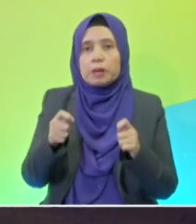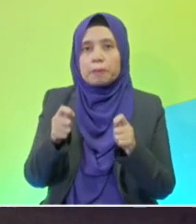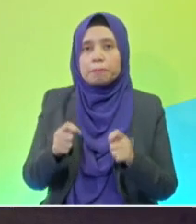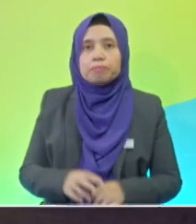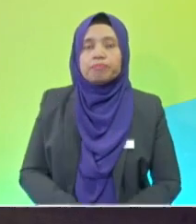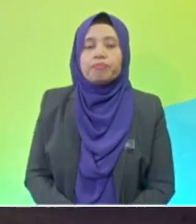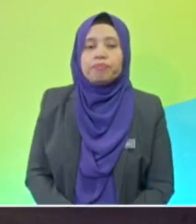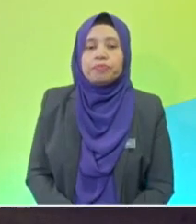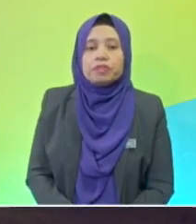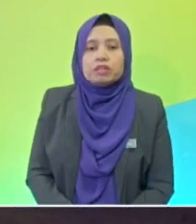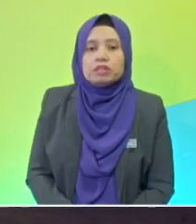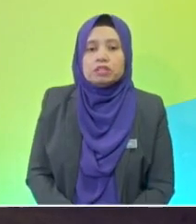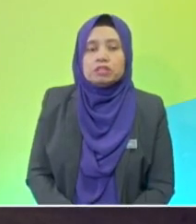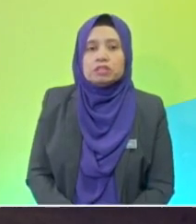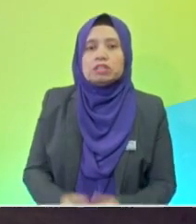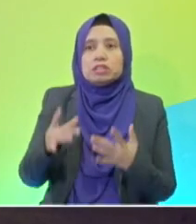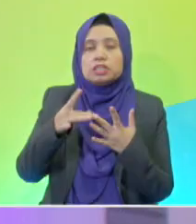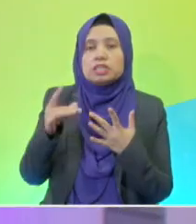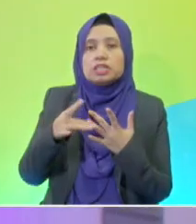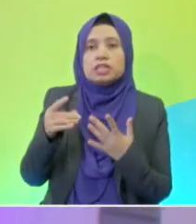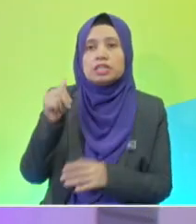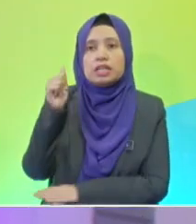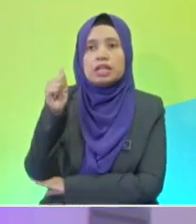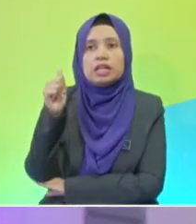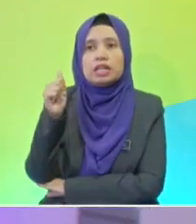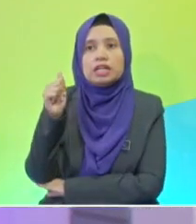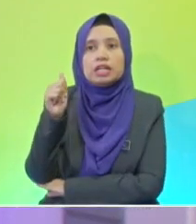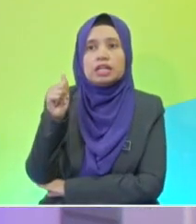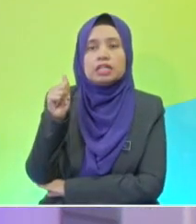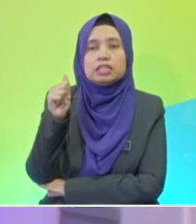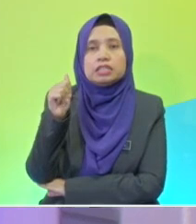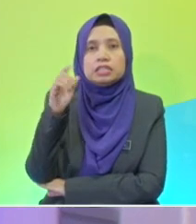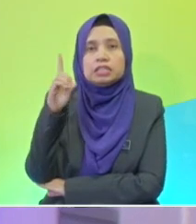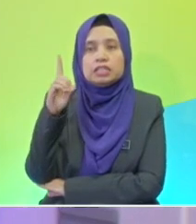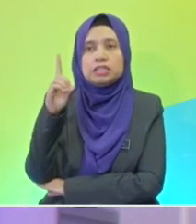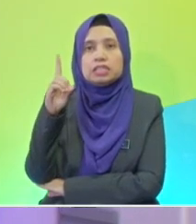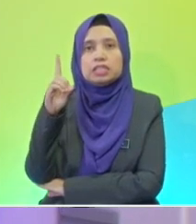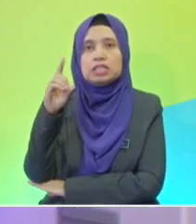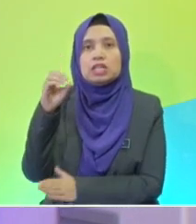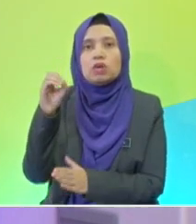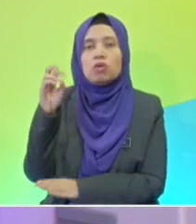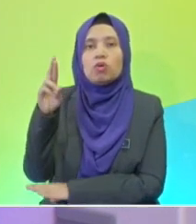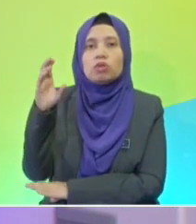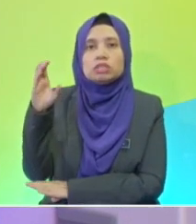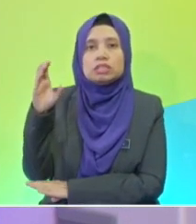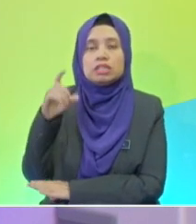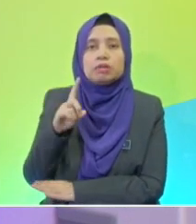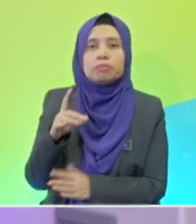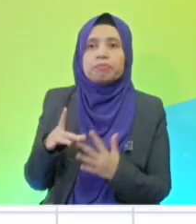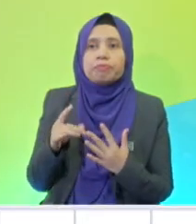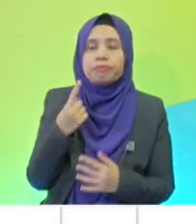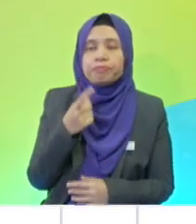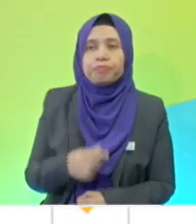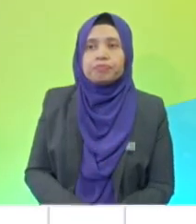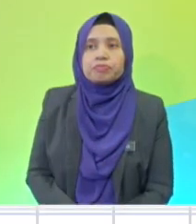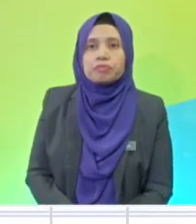to be? picture Pick A, one pupil, B, teacher. or C. Which one would you like to pick? Who, Okay, teacher? who like to pick?